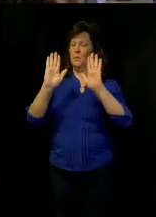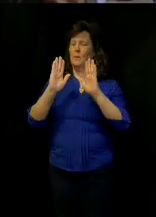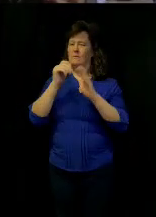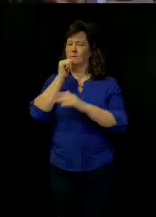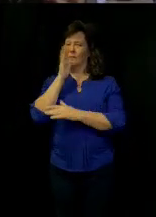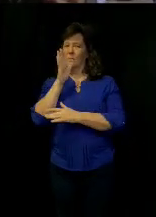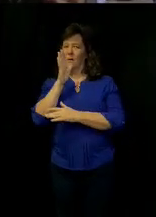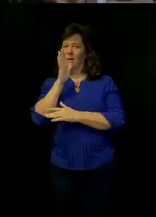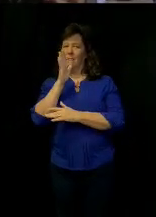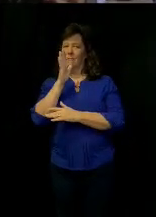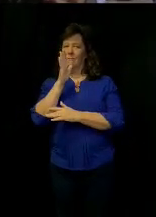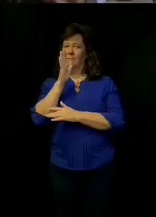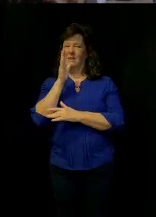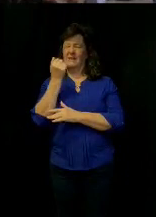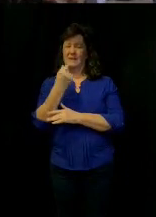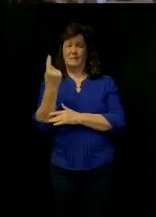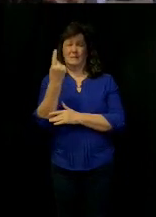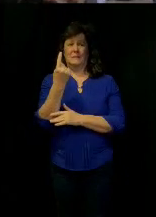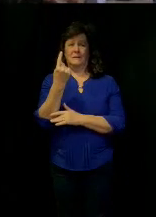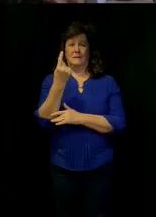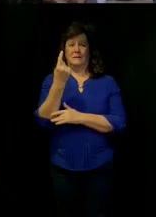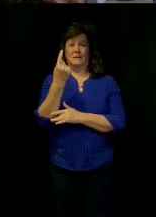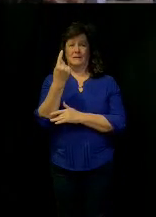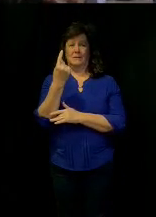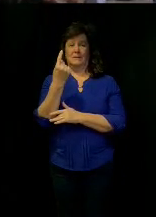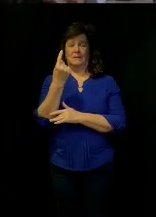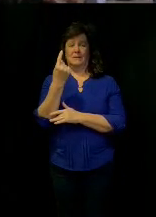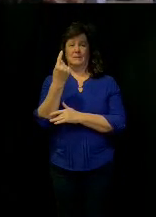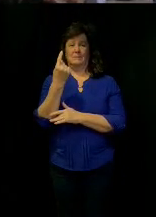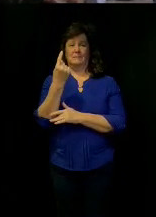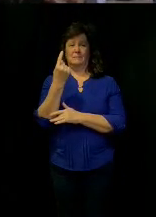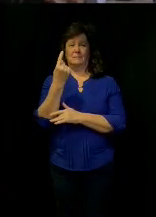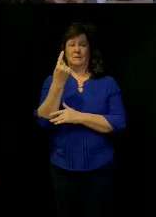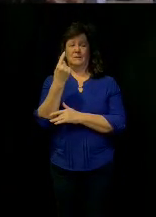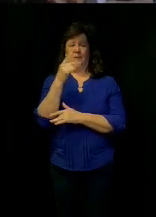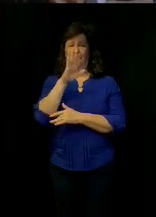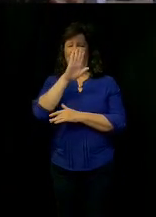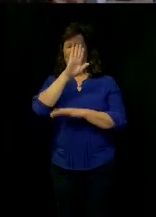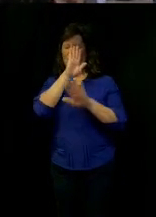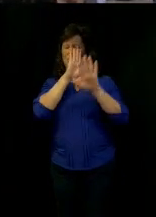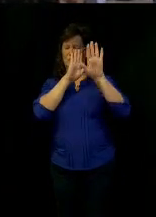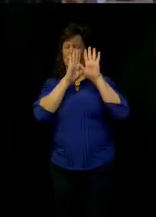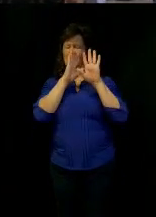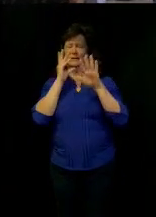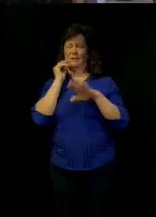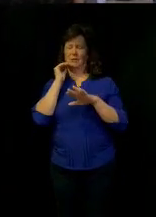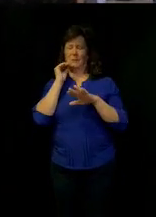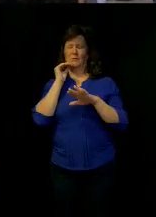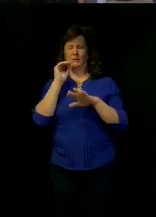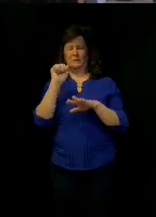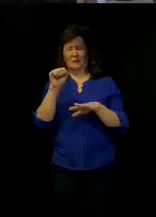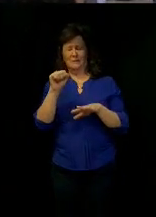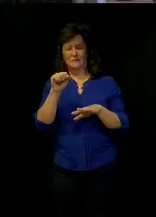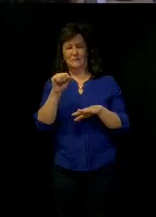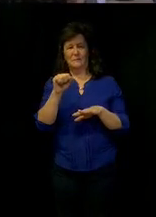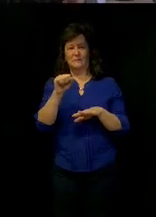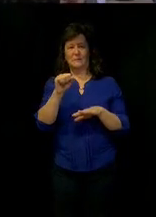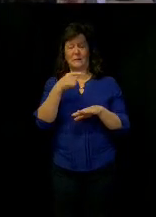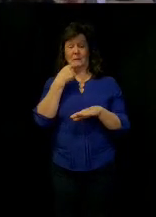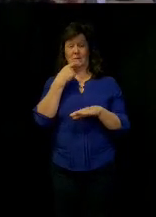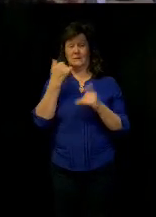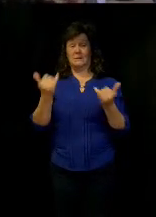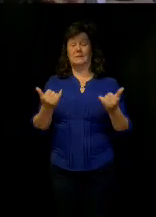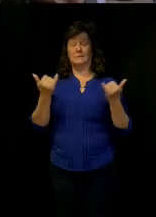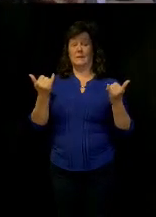great mommy. Anybody with experience frustrations. So right now, in Jesus' name, we just speak right